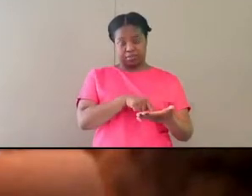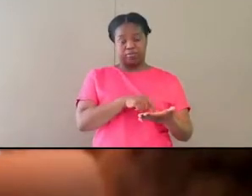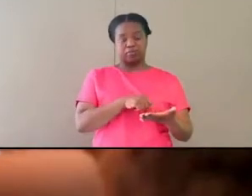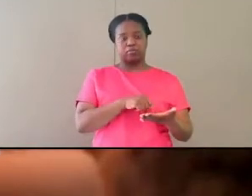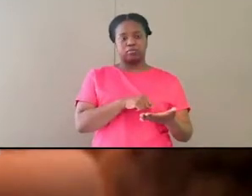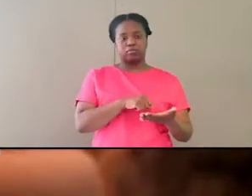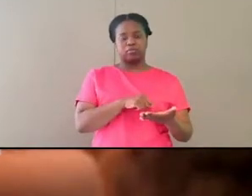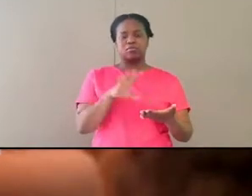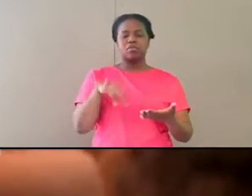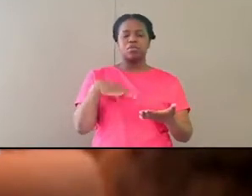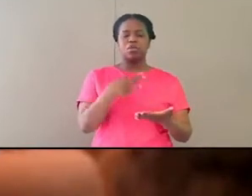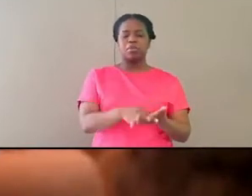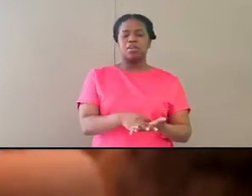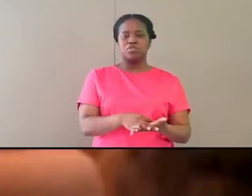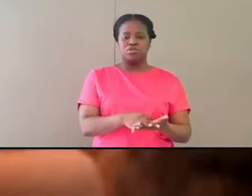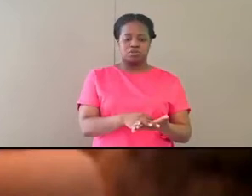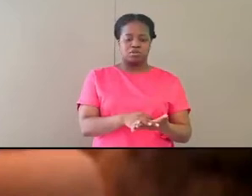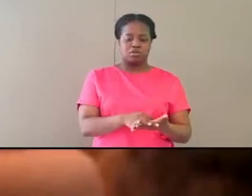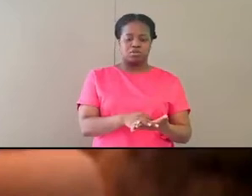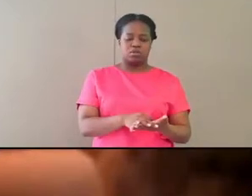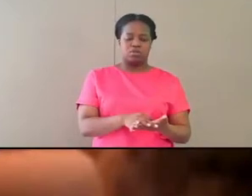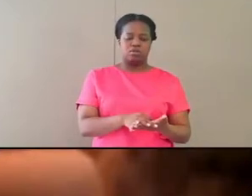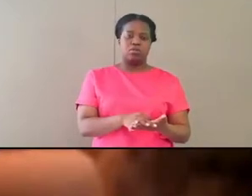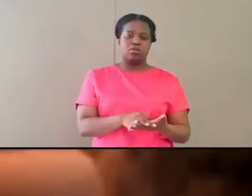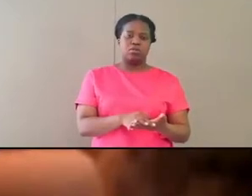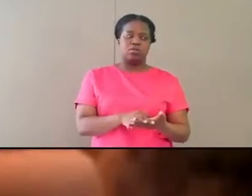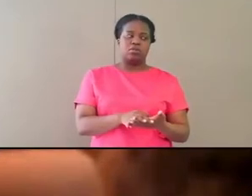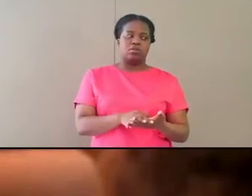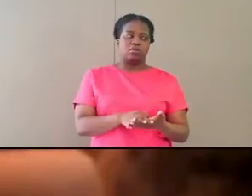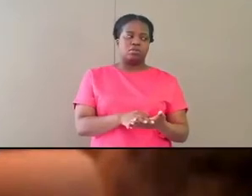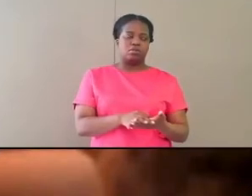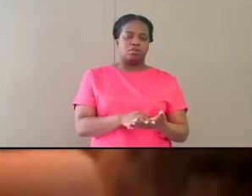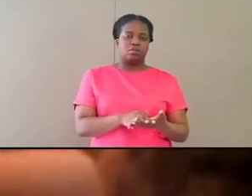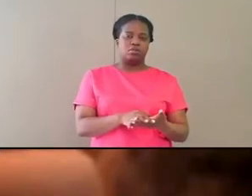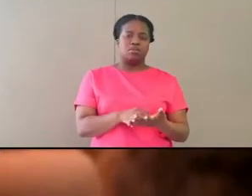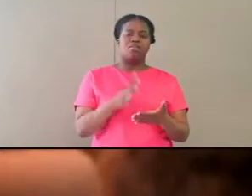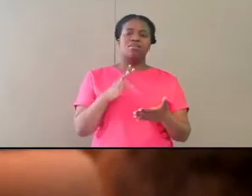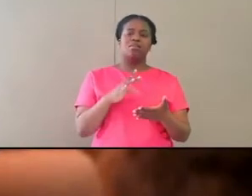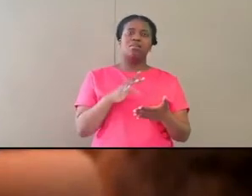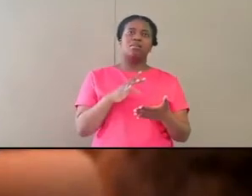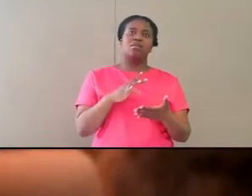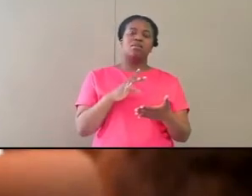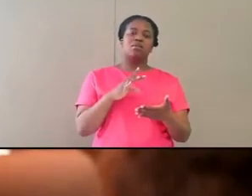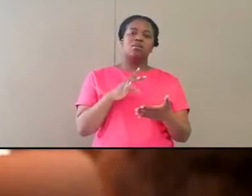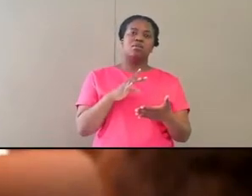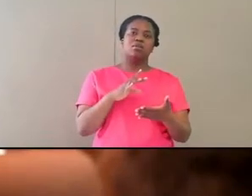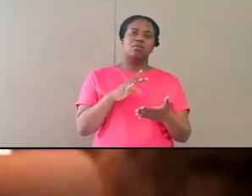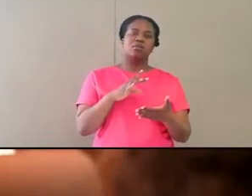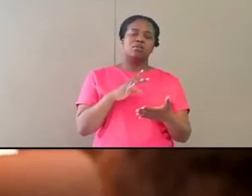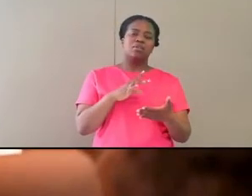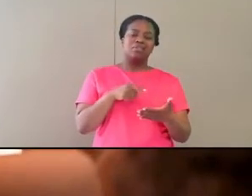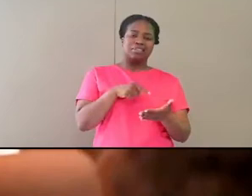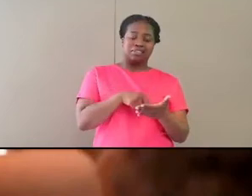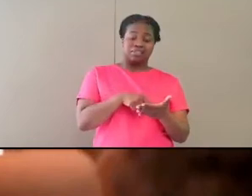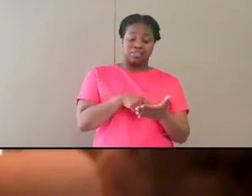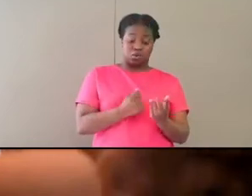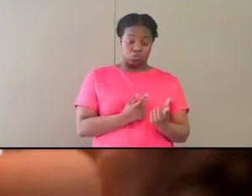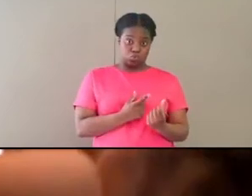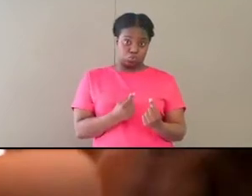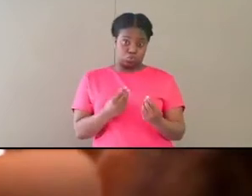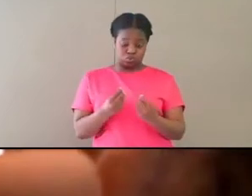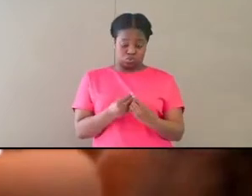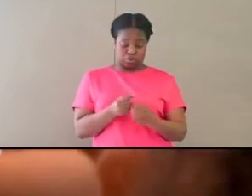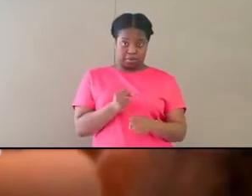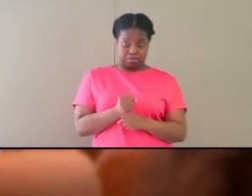The recommendations are actually proposing some action to be taken to